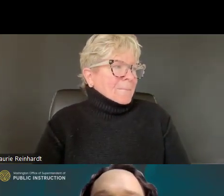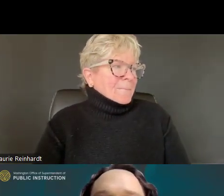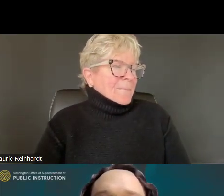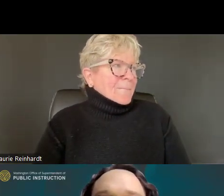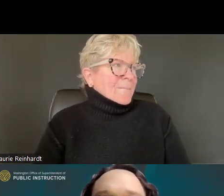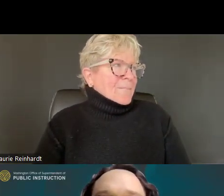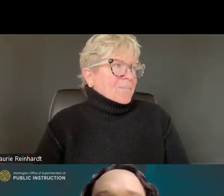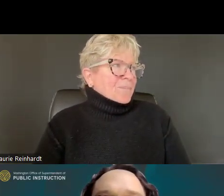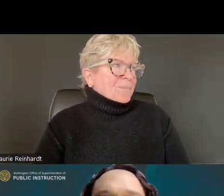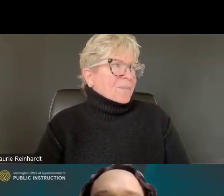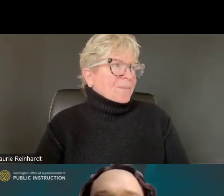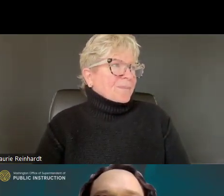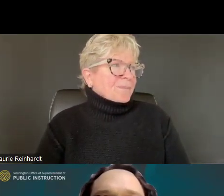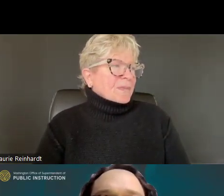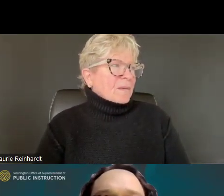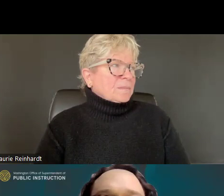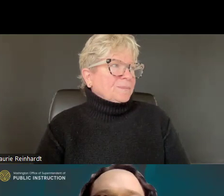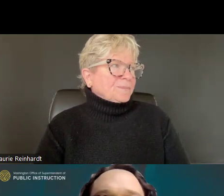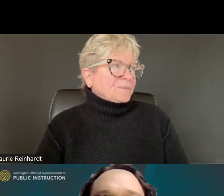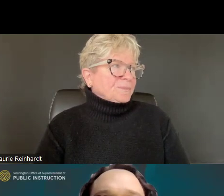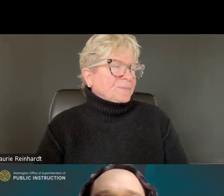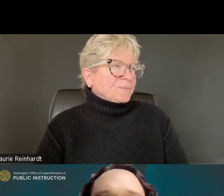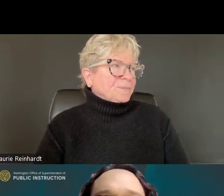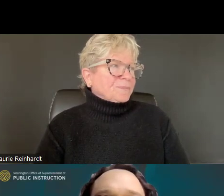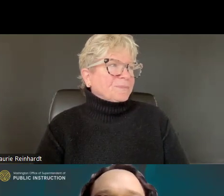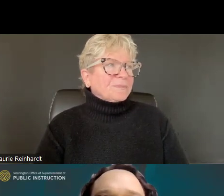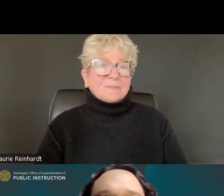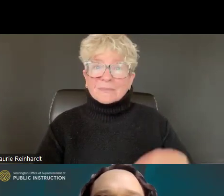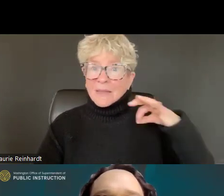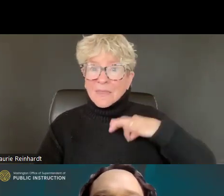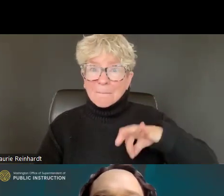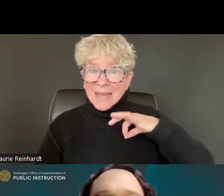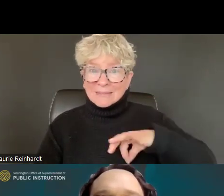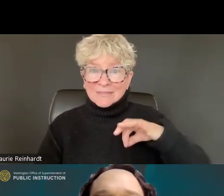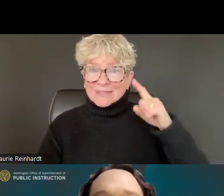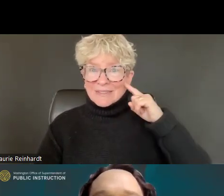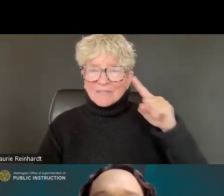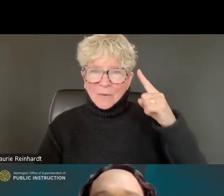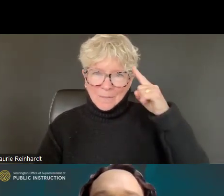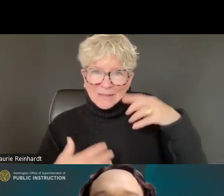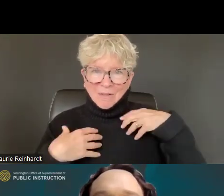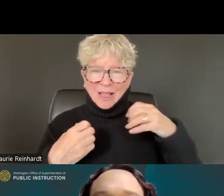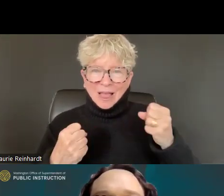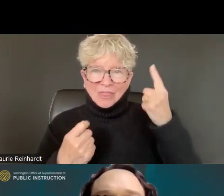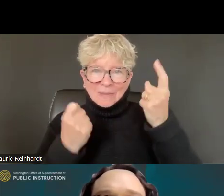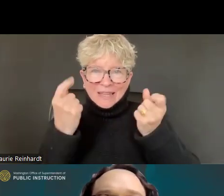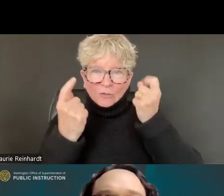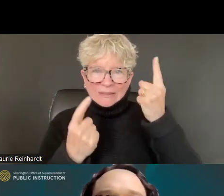Right. So I'm going to move on to the benefits of mental health literacy.